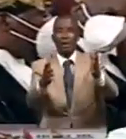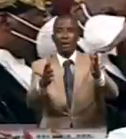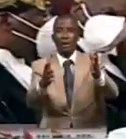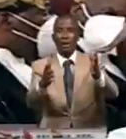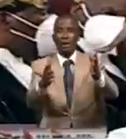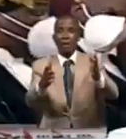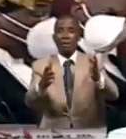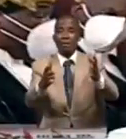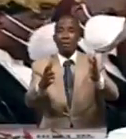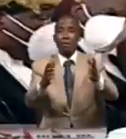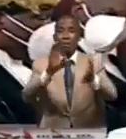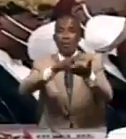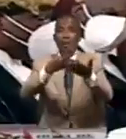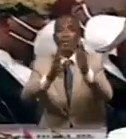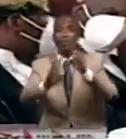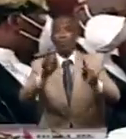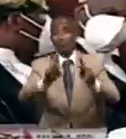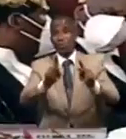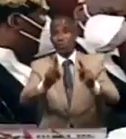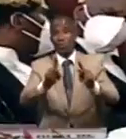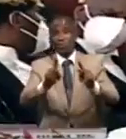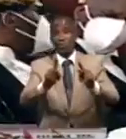of those witnesses,